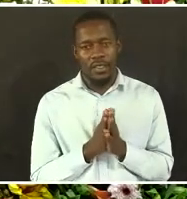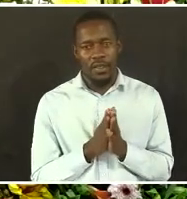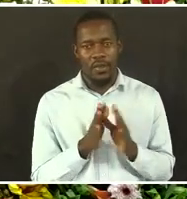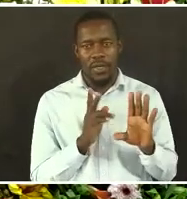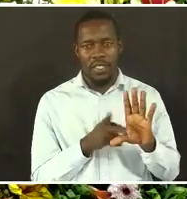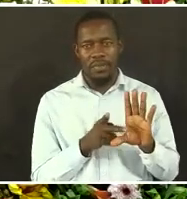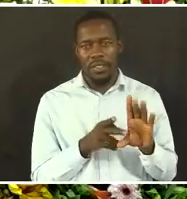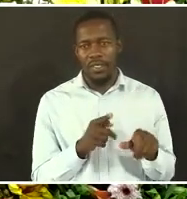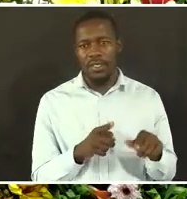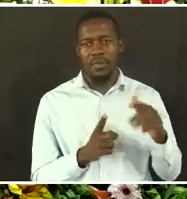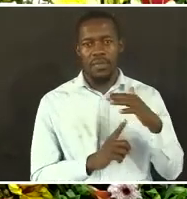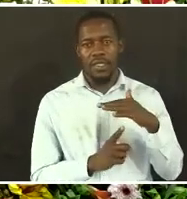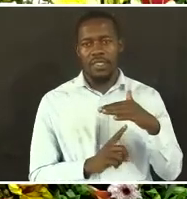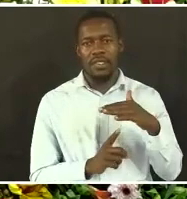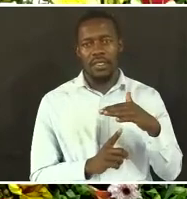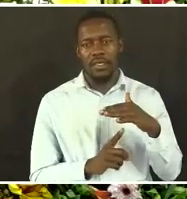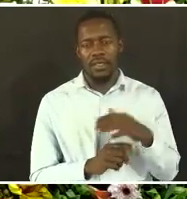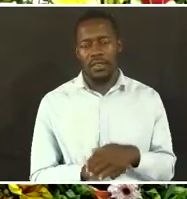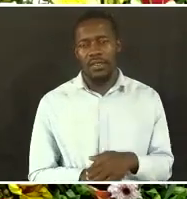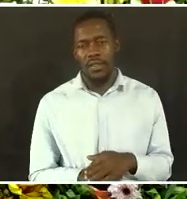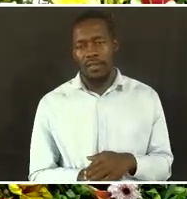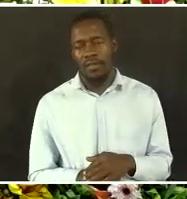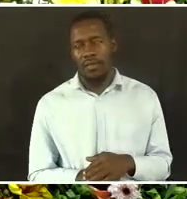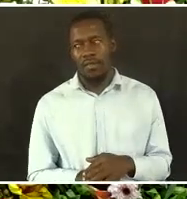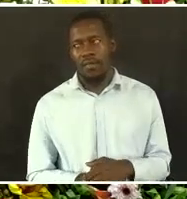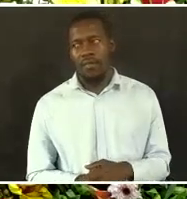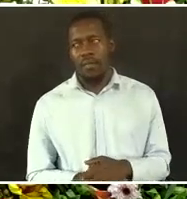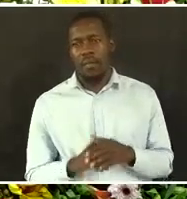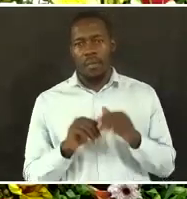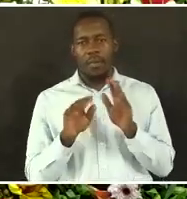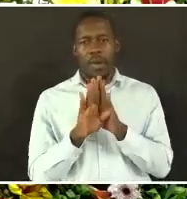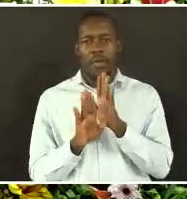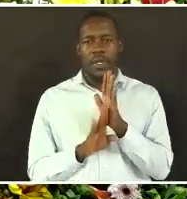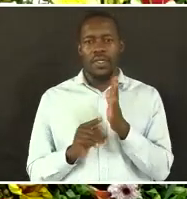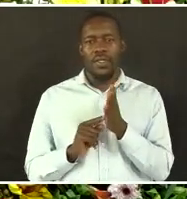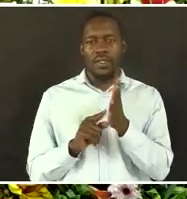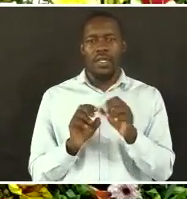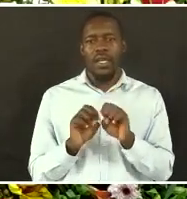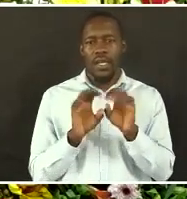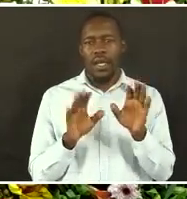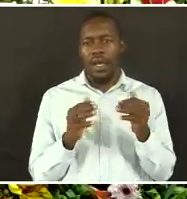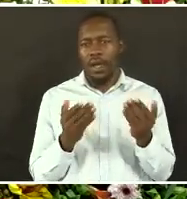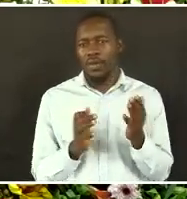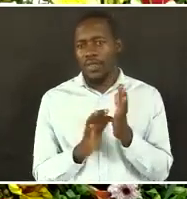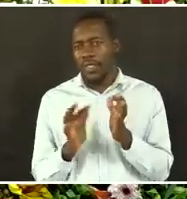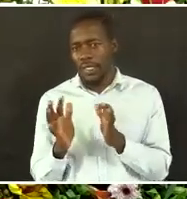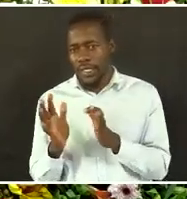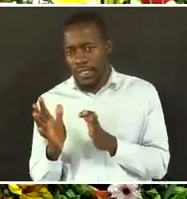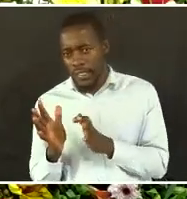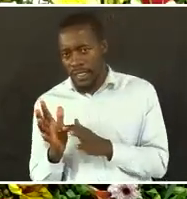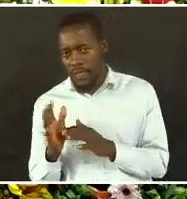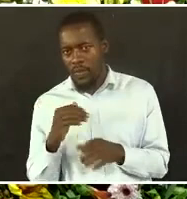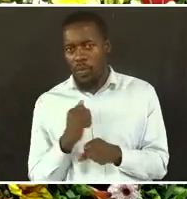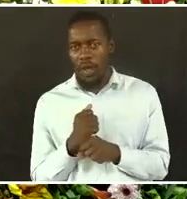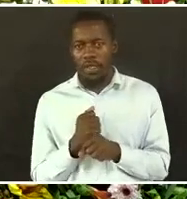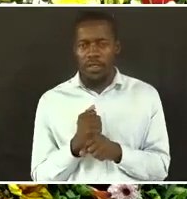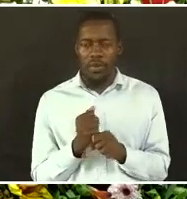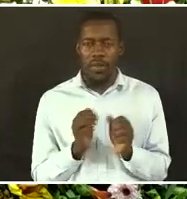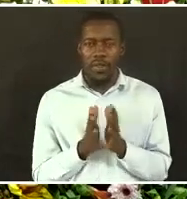verses 12 to, I think, 21, which showed how Christ is compassionate when he fed the